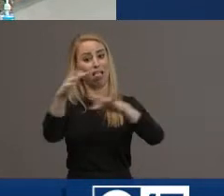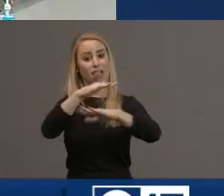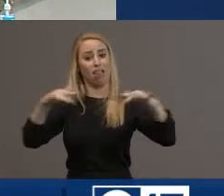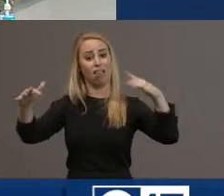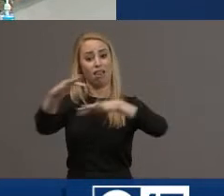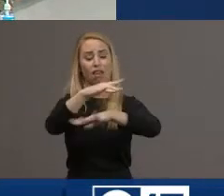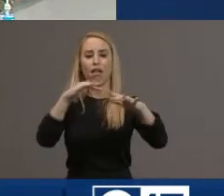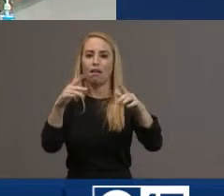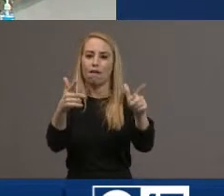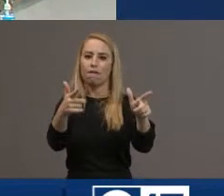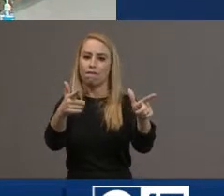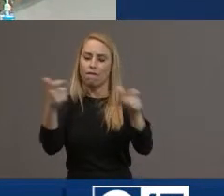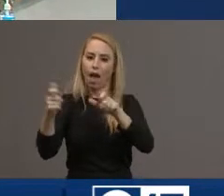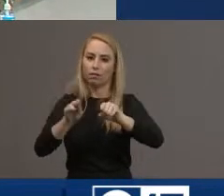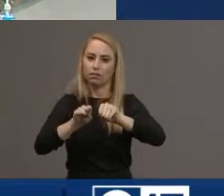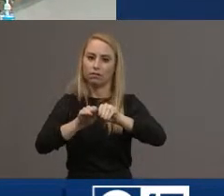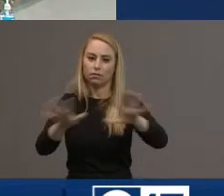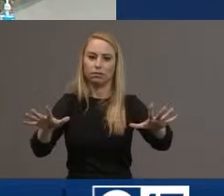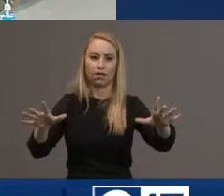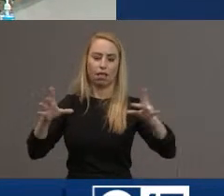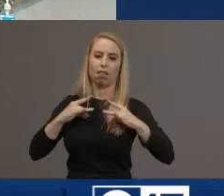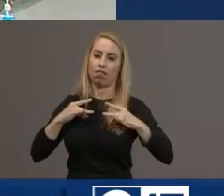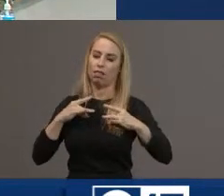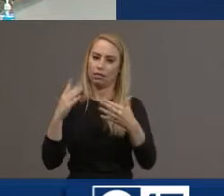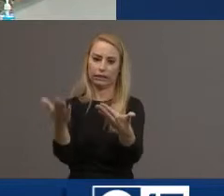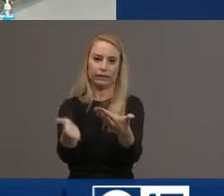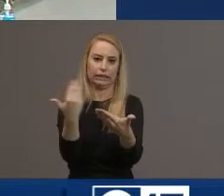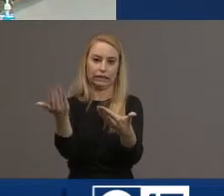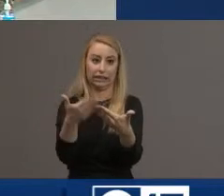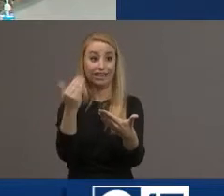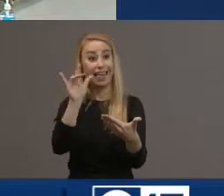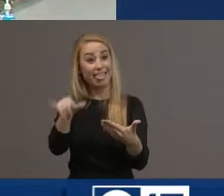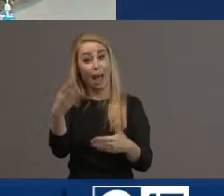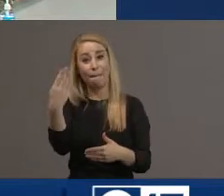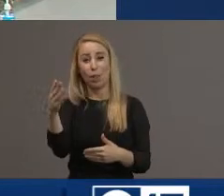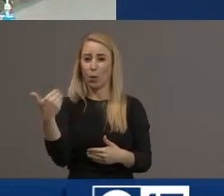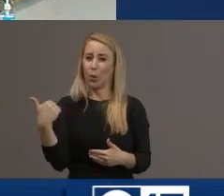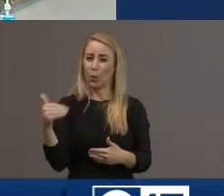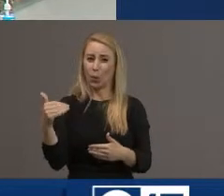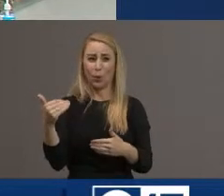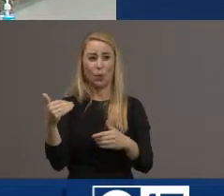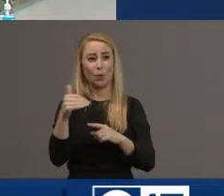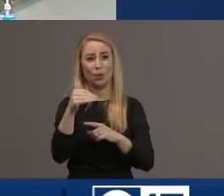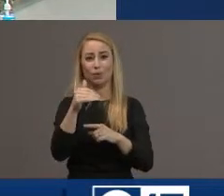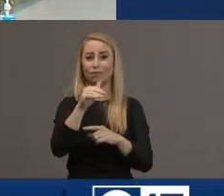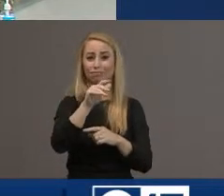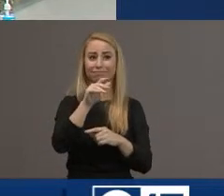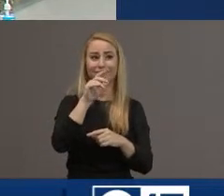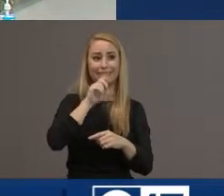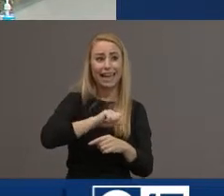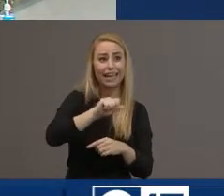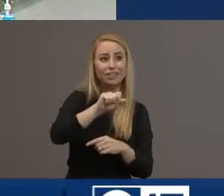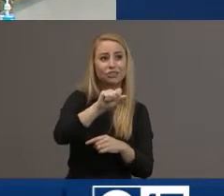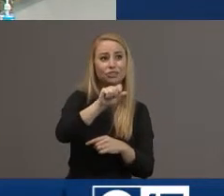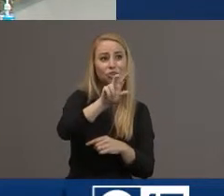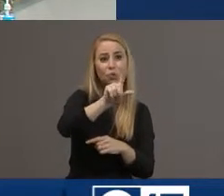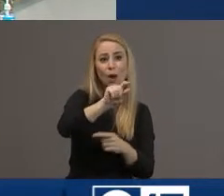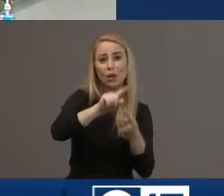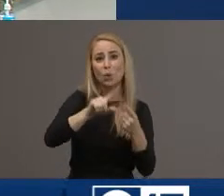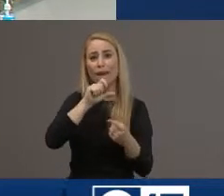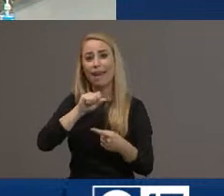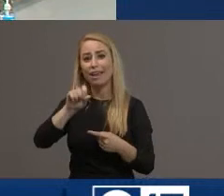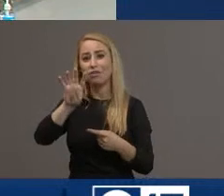here in the blue category for young people aged 20 to 44, how quickly the case growth has